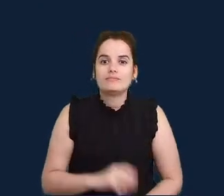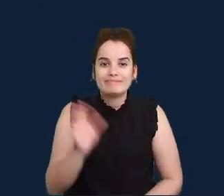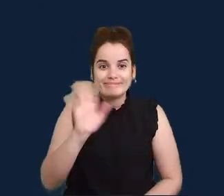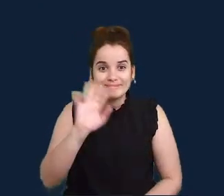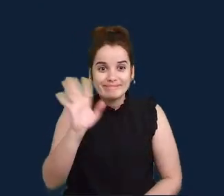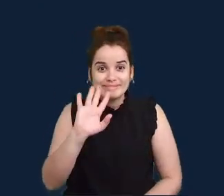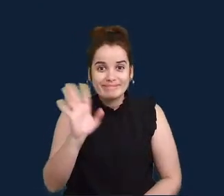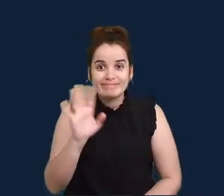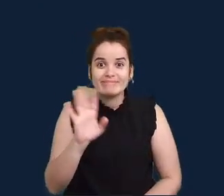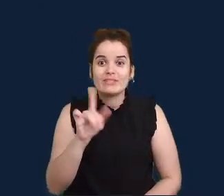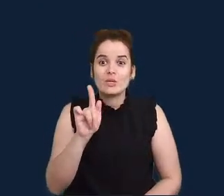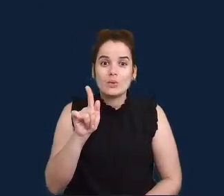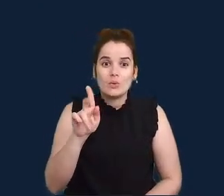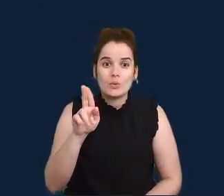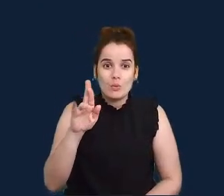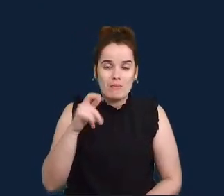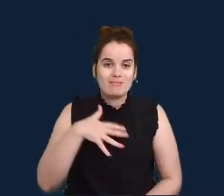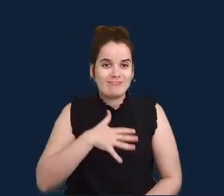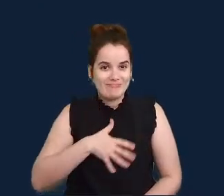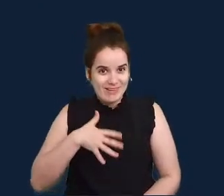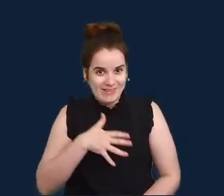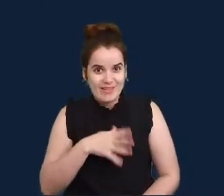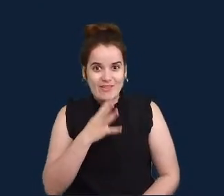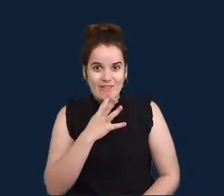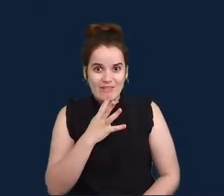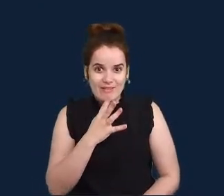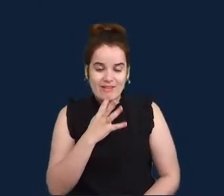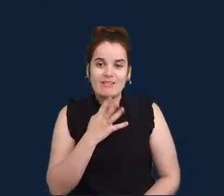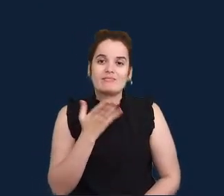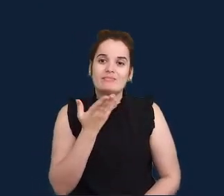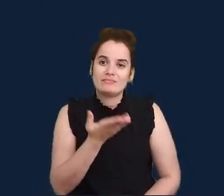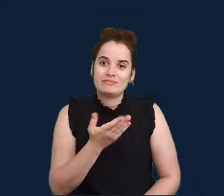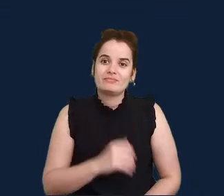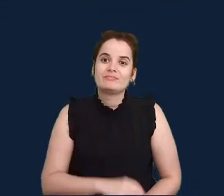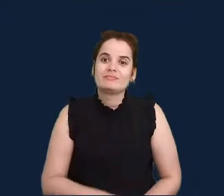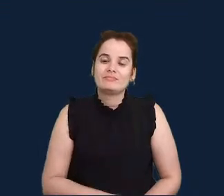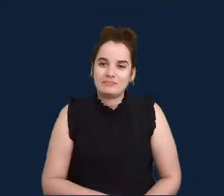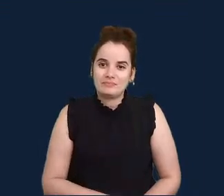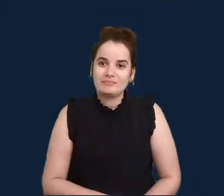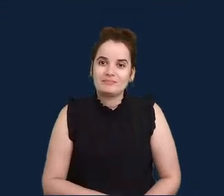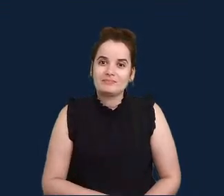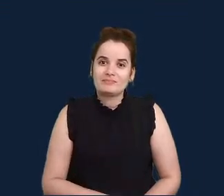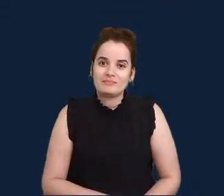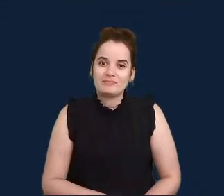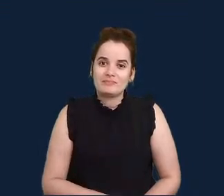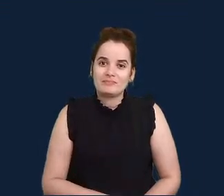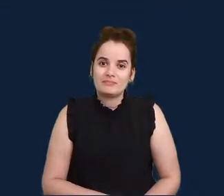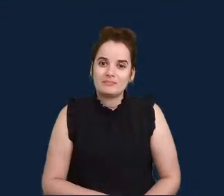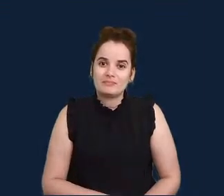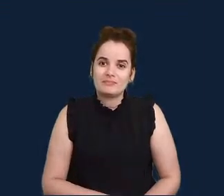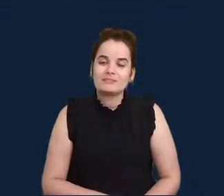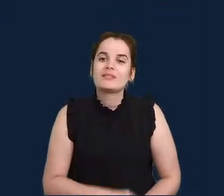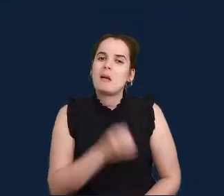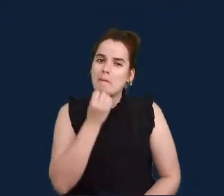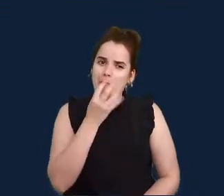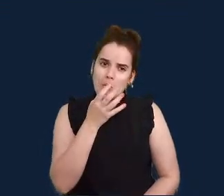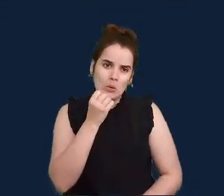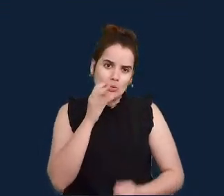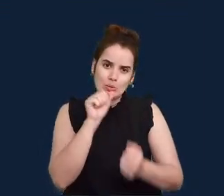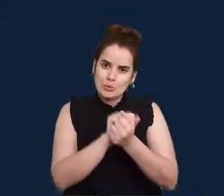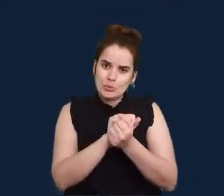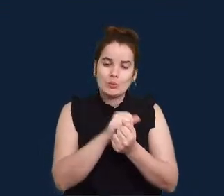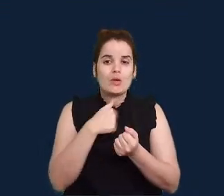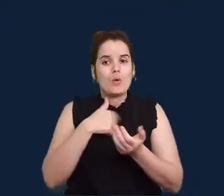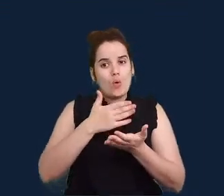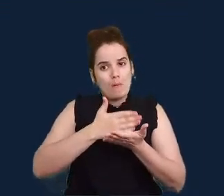start the Q&A session. I am very thrilled to be here with you. I started my career as a motion designer